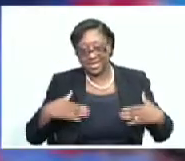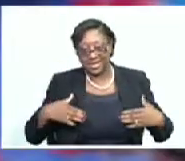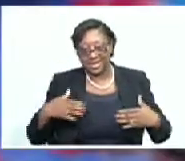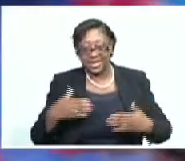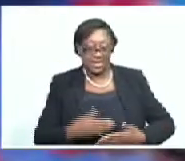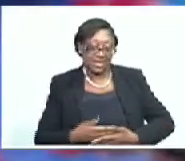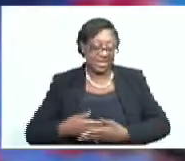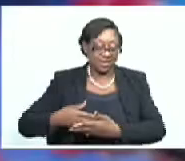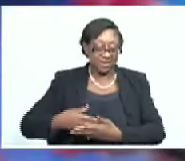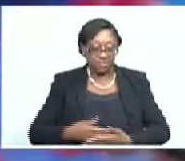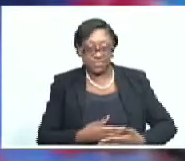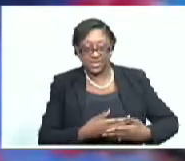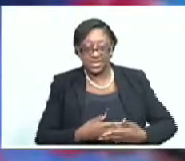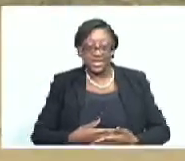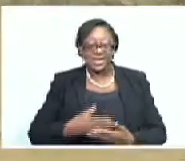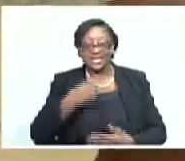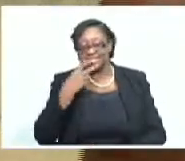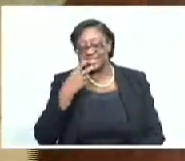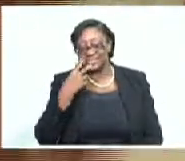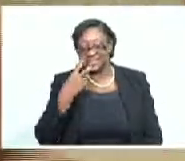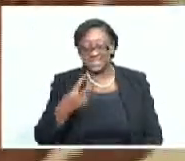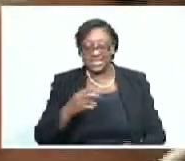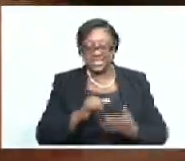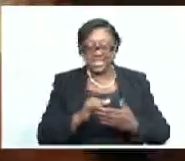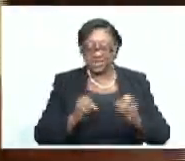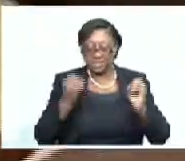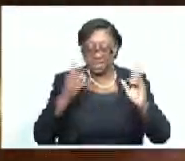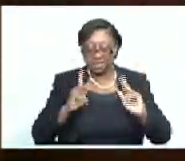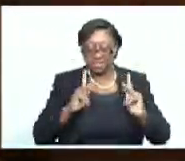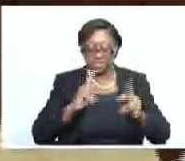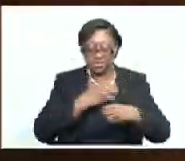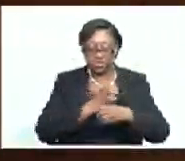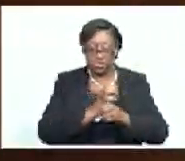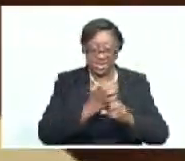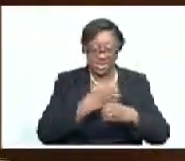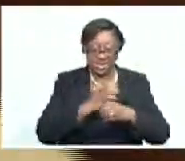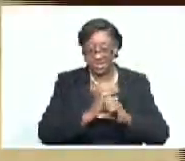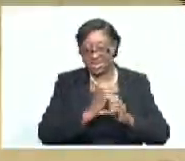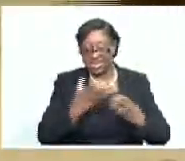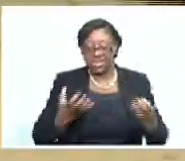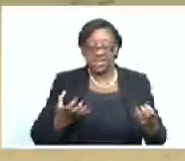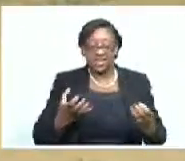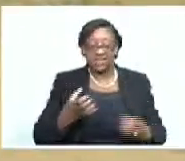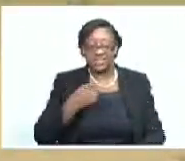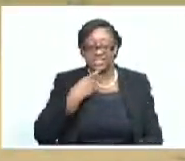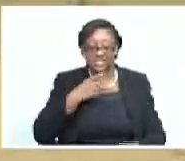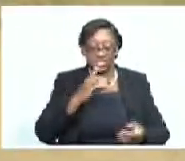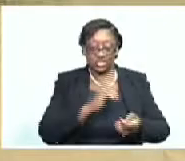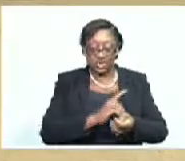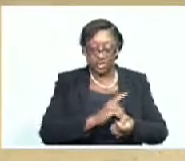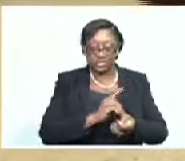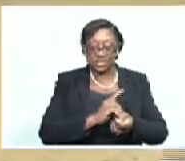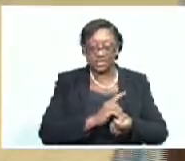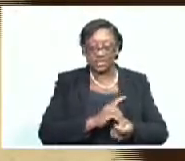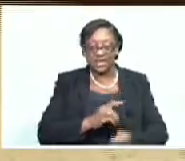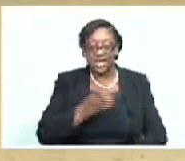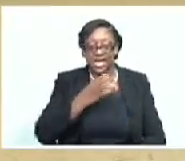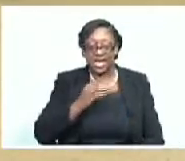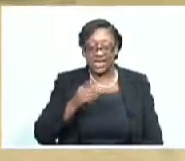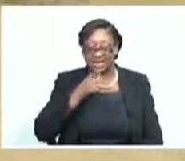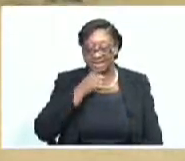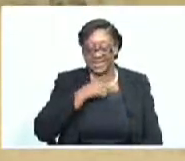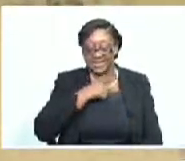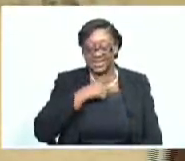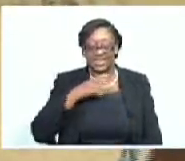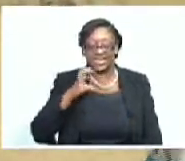a time that has seen the creation of many creative masterpieces. One being Dr. Ian McQuay's and Lady E's